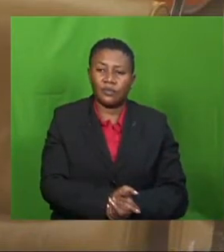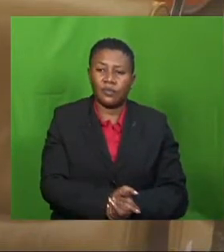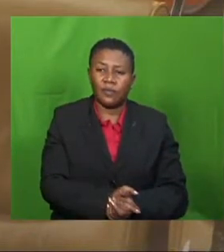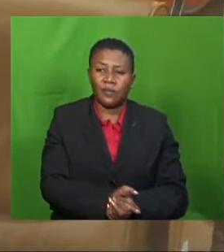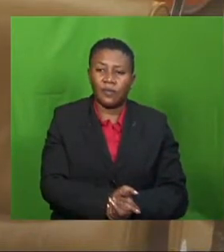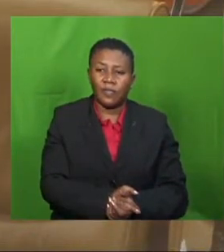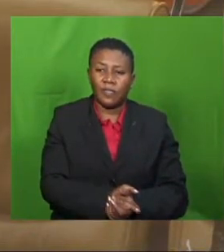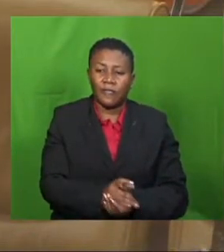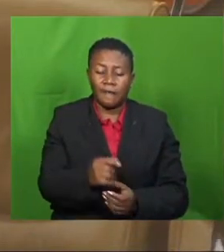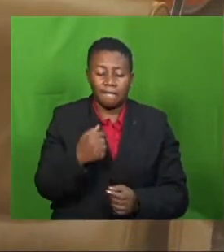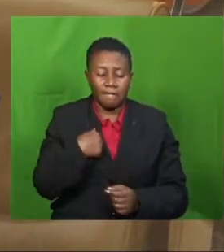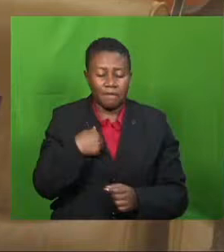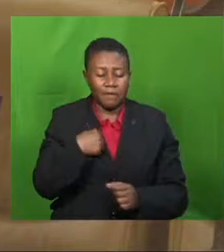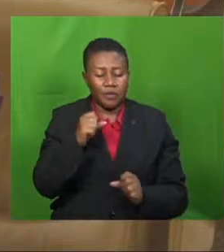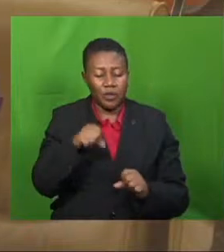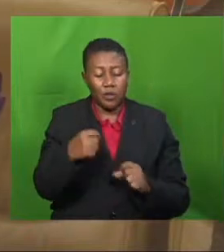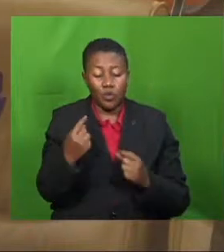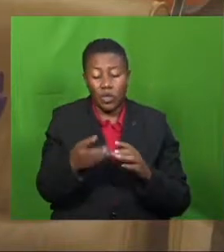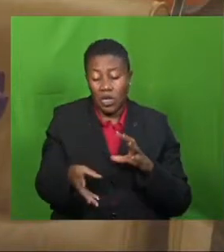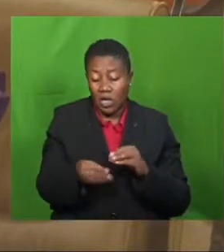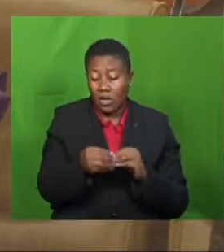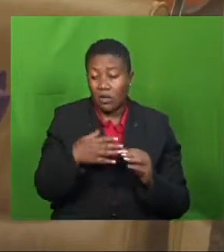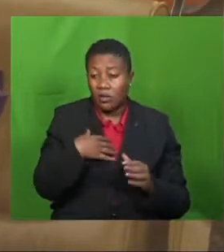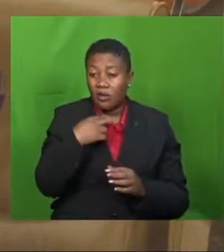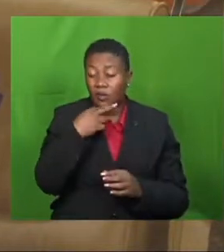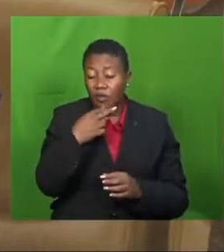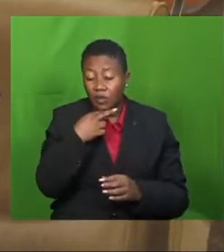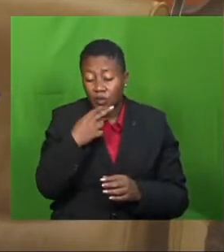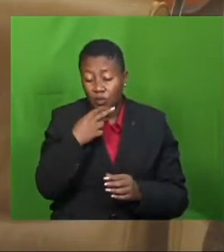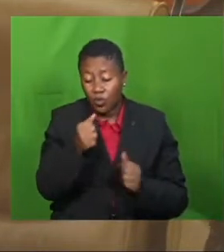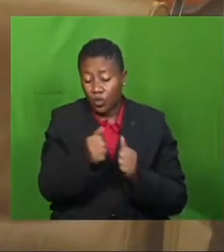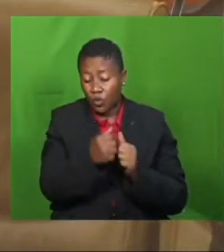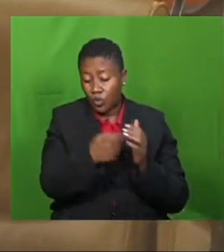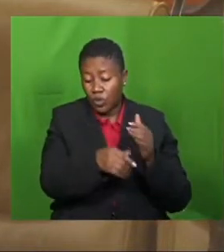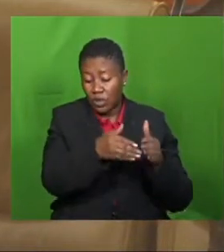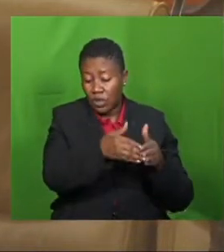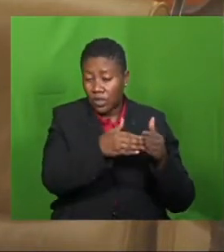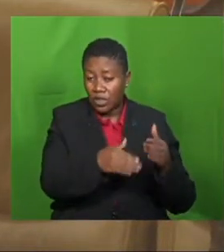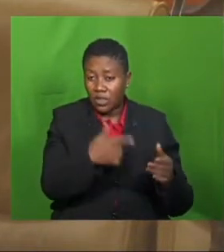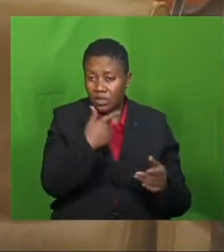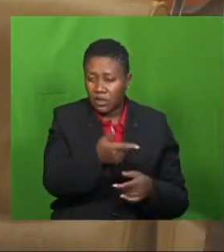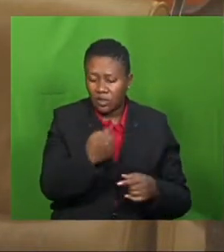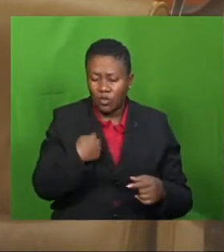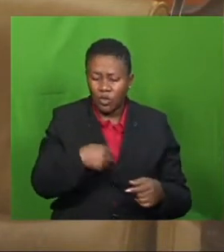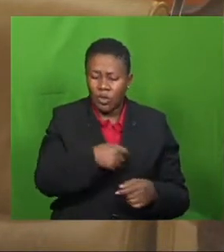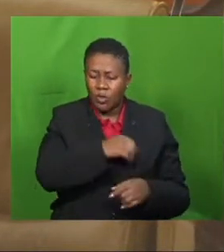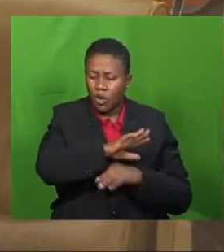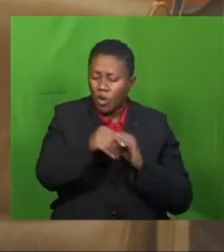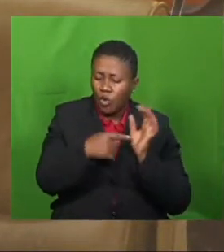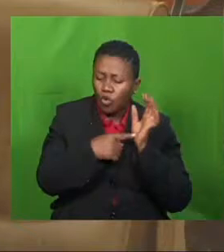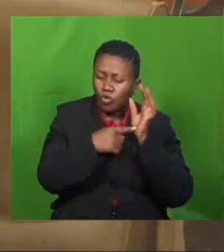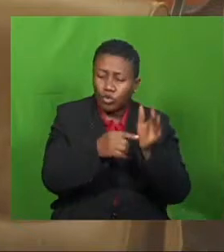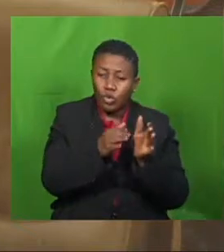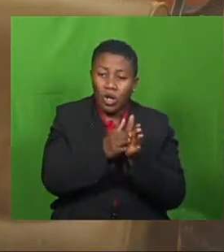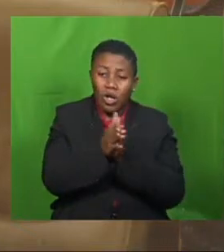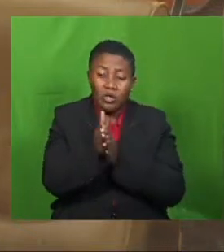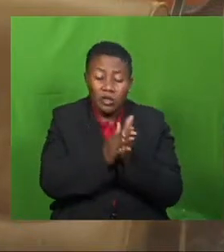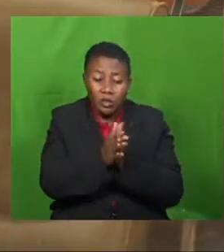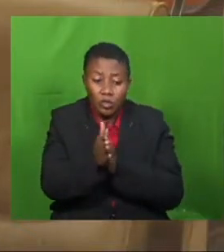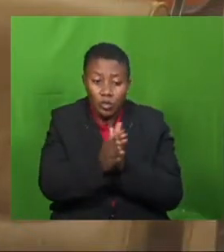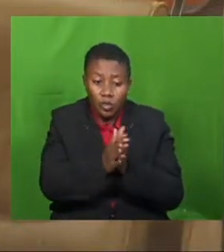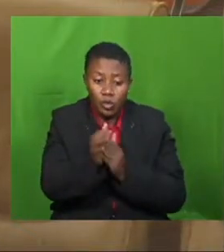I can only add my voice to that of the leader to urge all of us to take a keen interest in not only